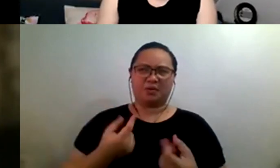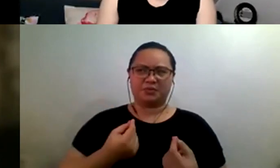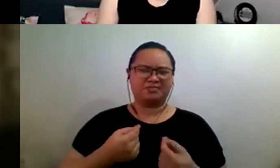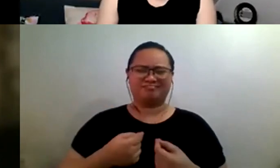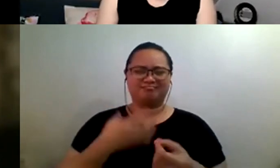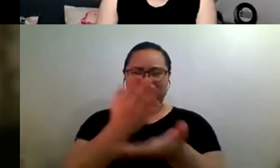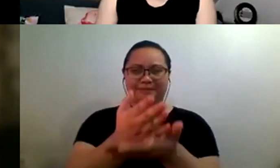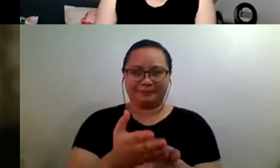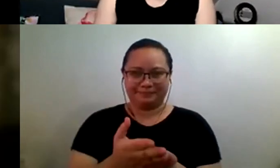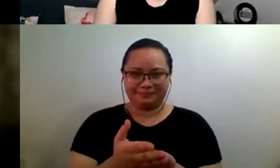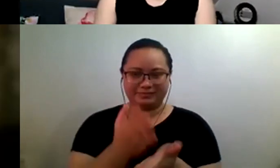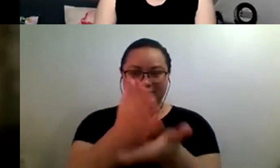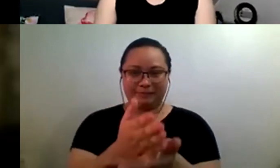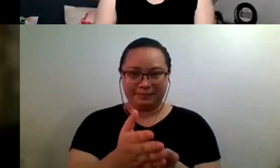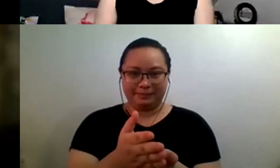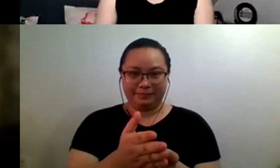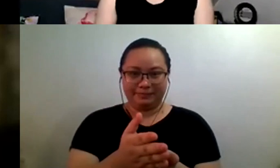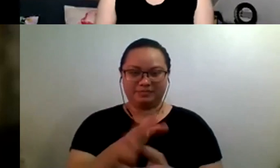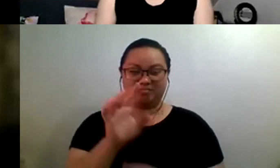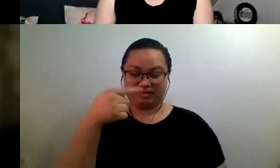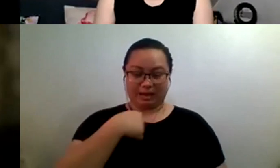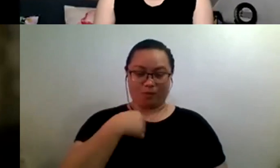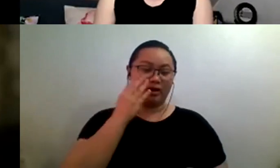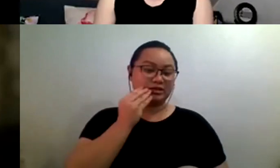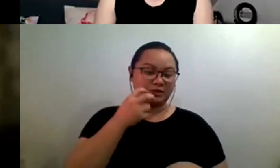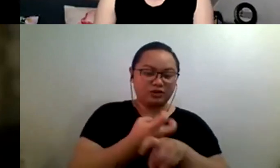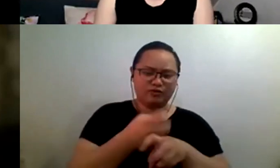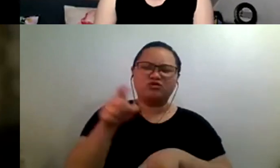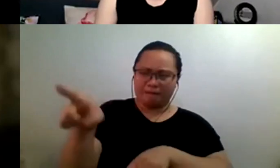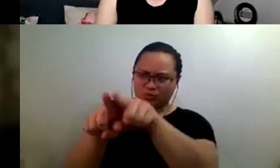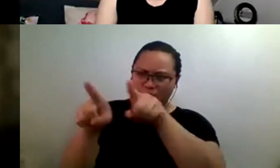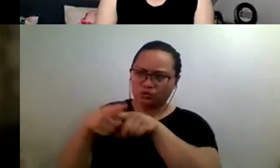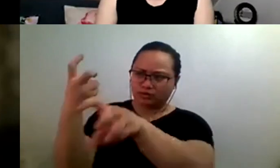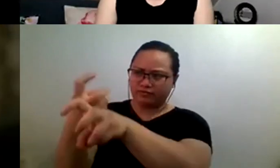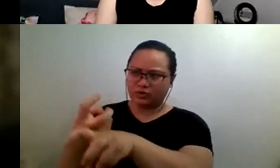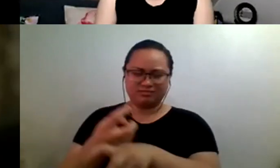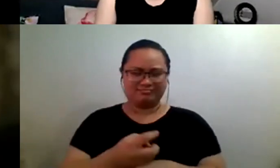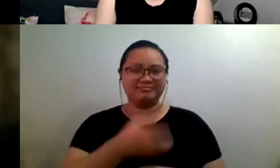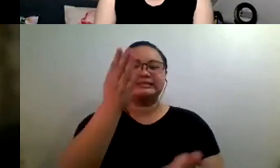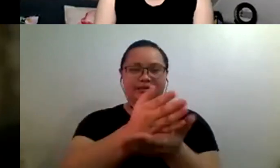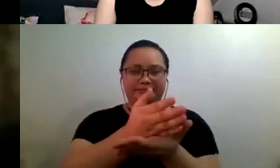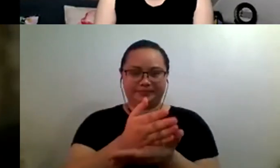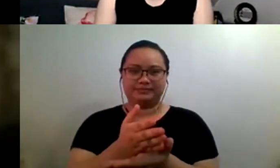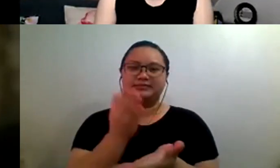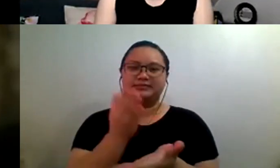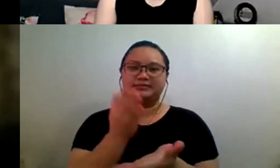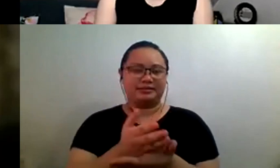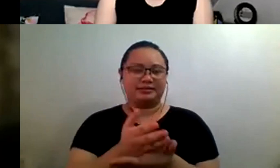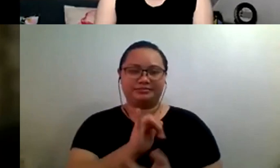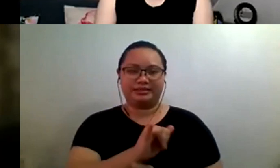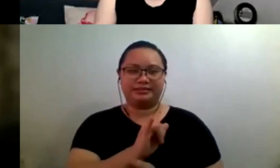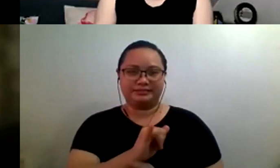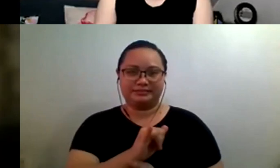Dapat nahirapan kami at mahirapan din kayo. We have to stop saying that and teaching that to other